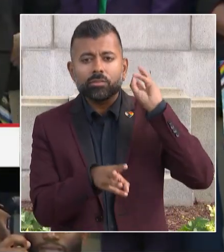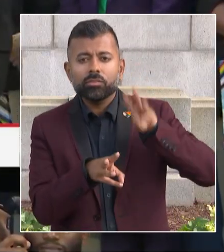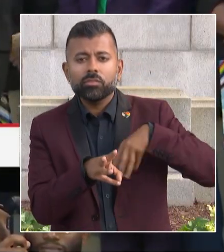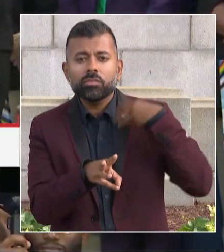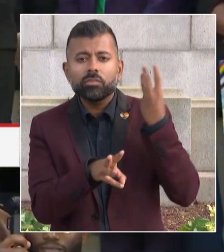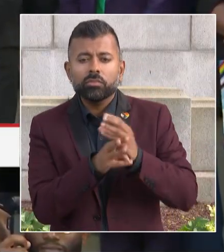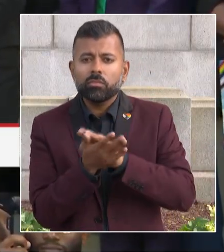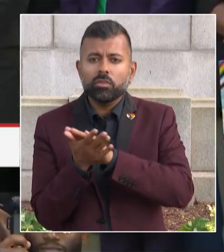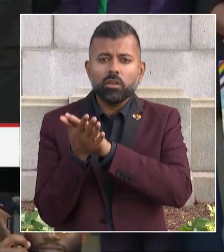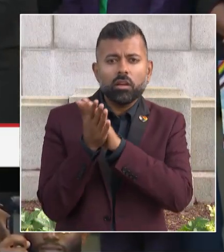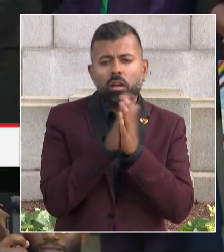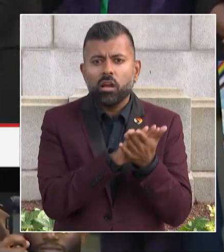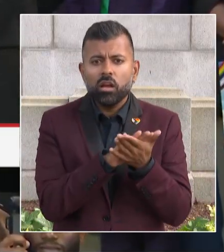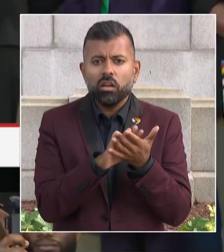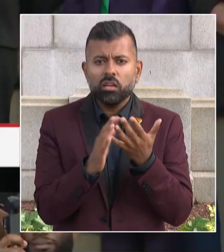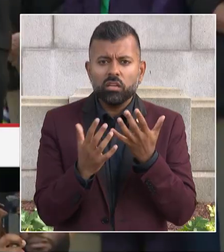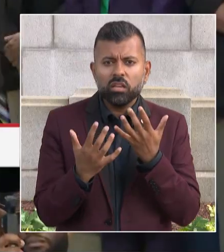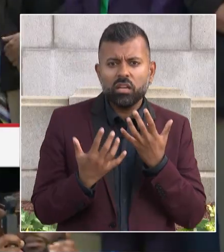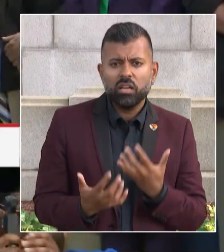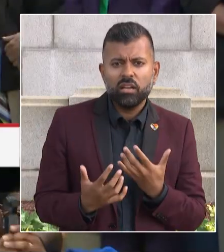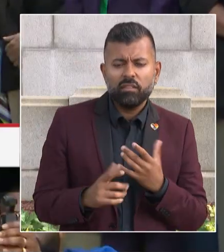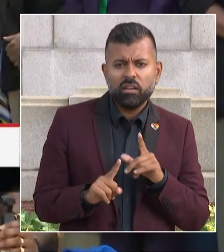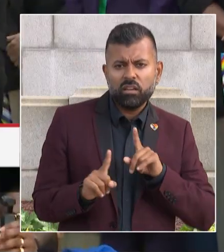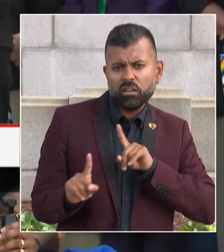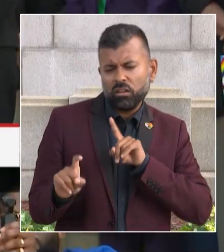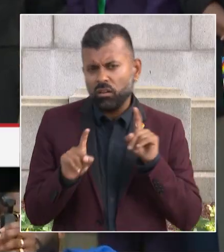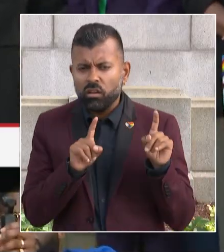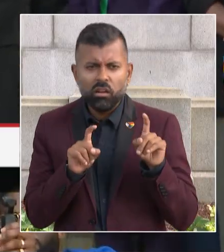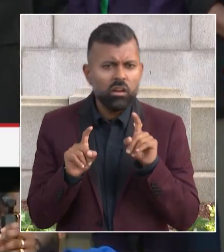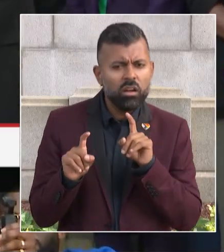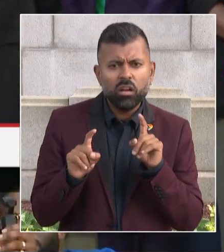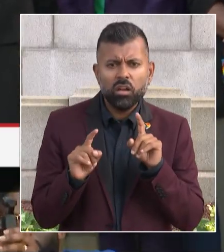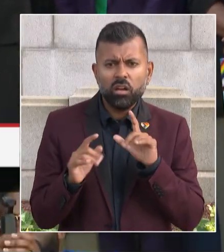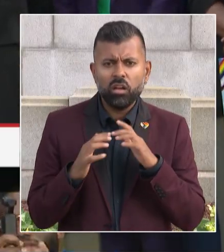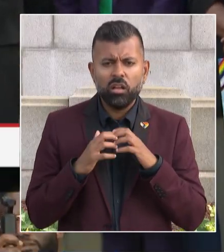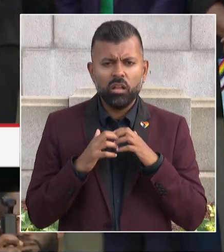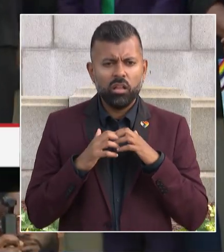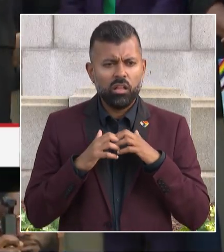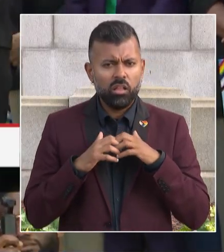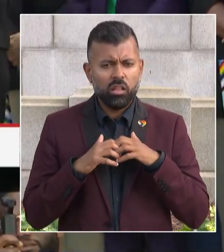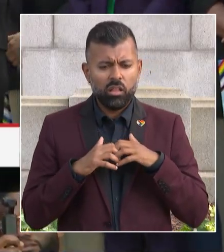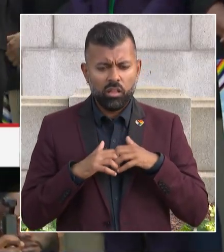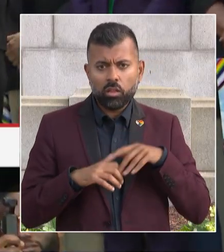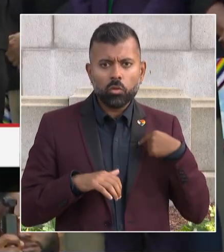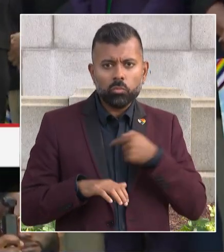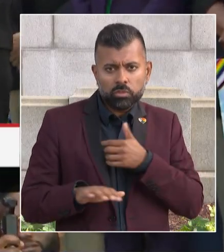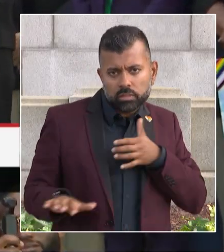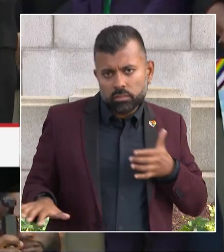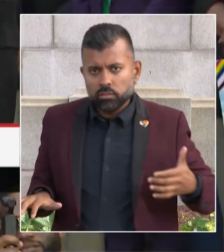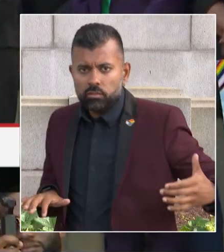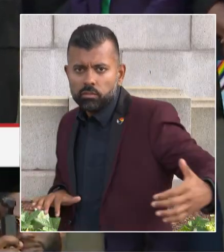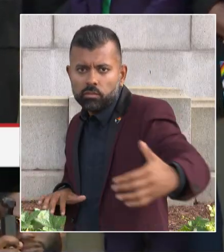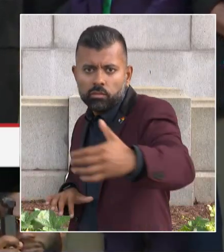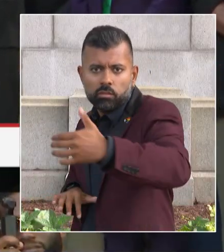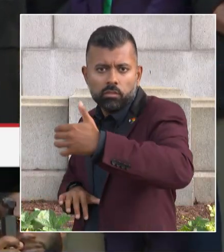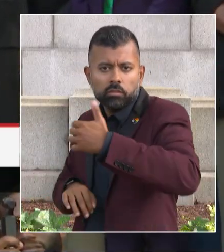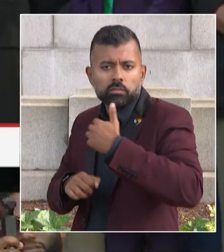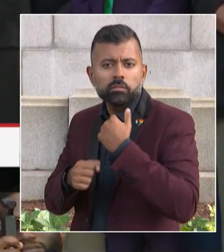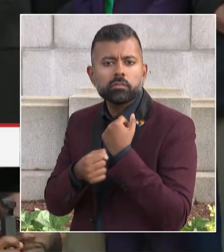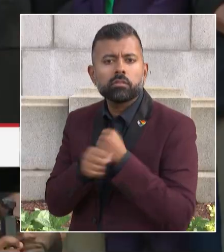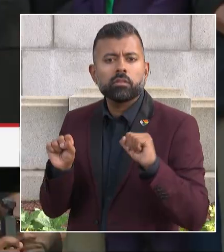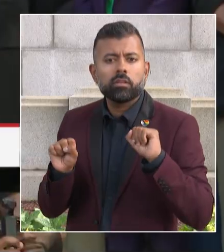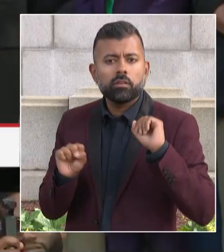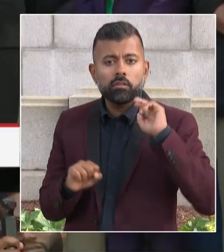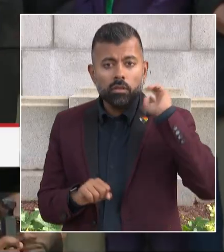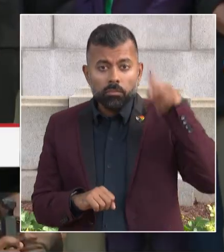contradictions and community at the same time. We're political and poetic, historic and hood. We know the weights of oppression and the joy of liberation